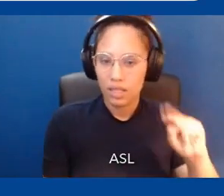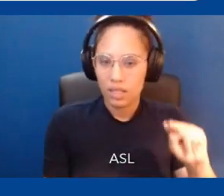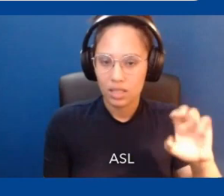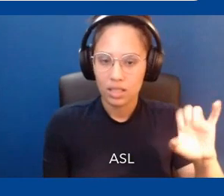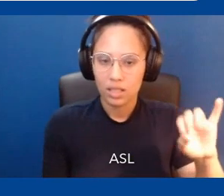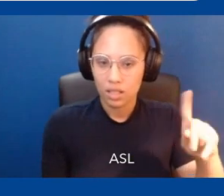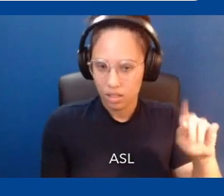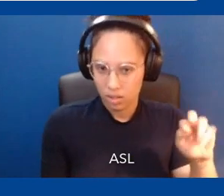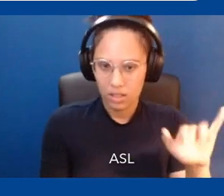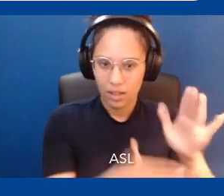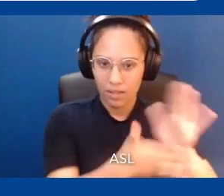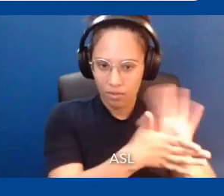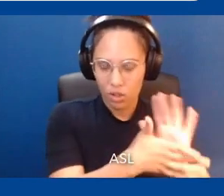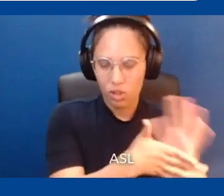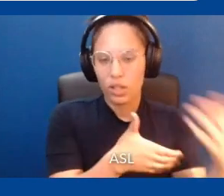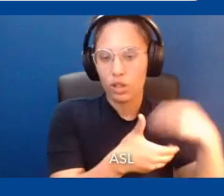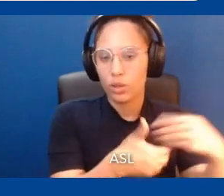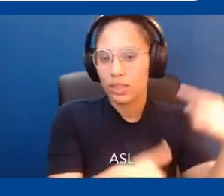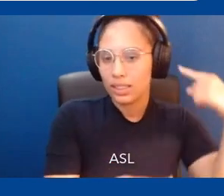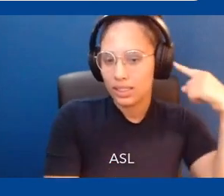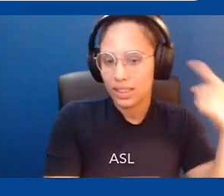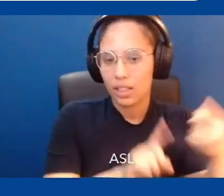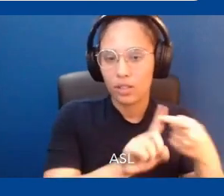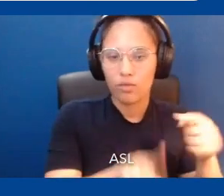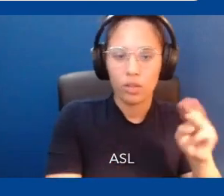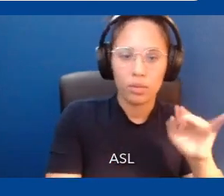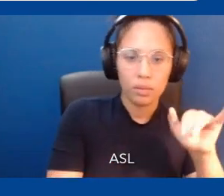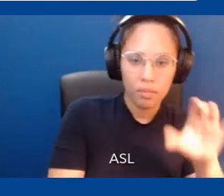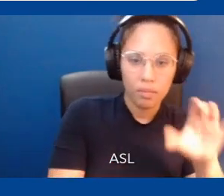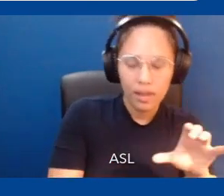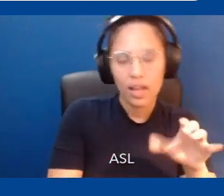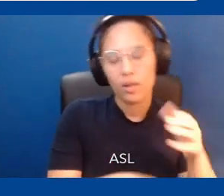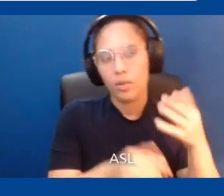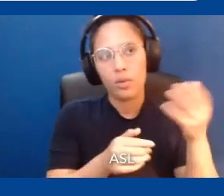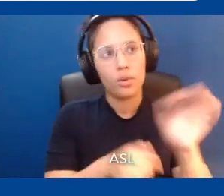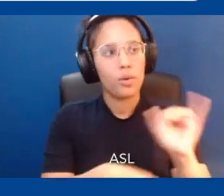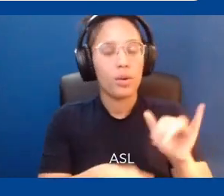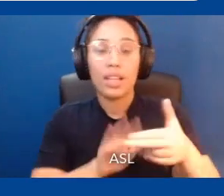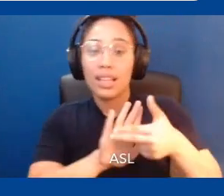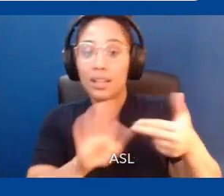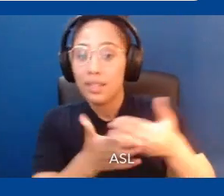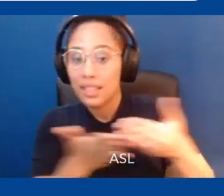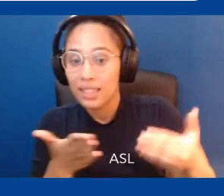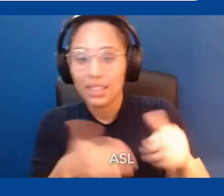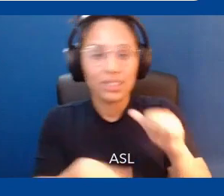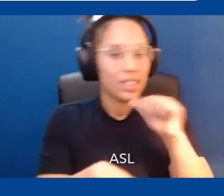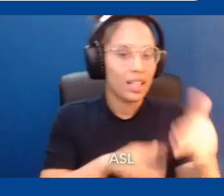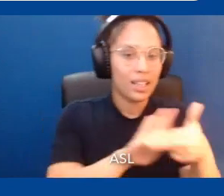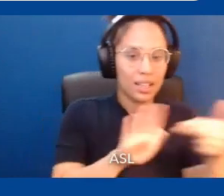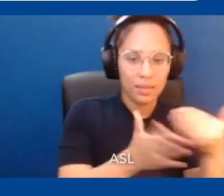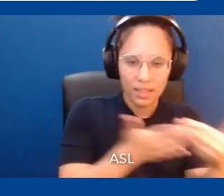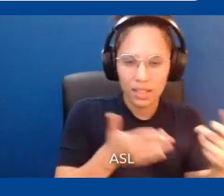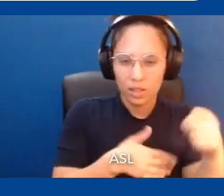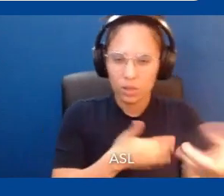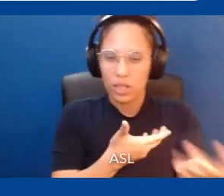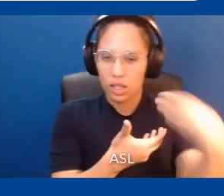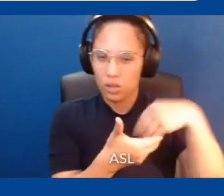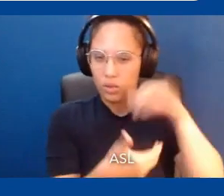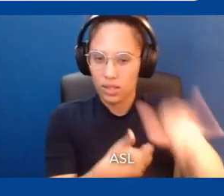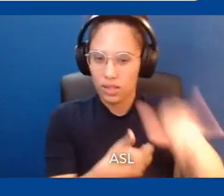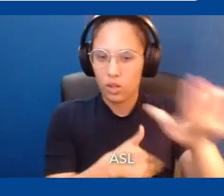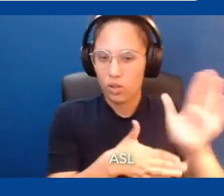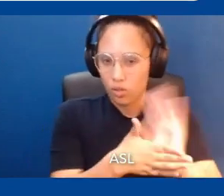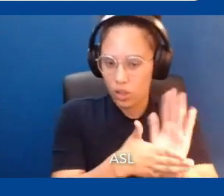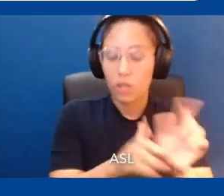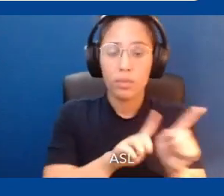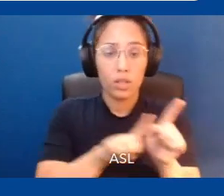him labeling things or not labeling things, is part of the film. And then even Agustina, when we'll see like the